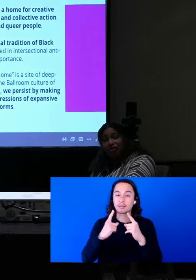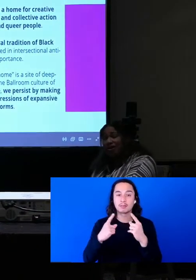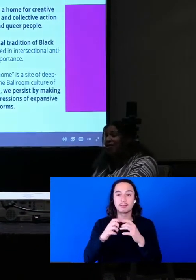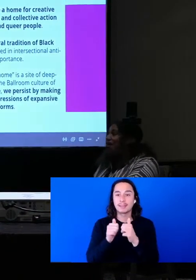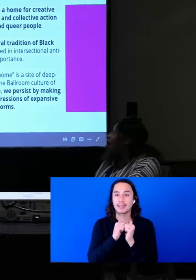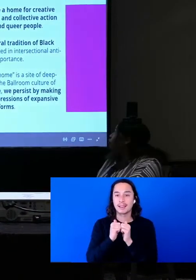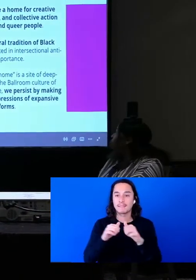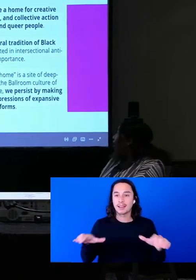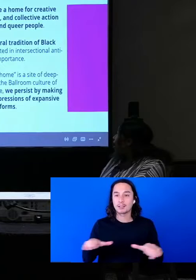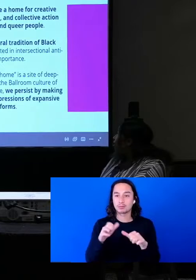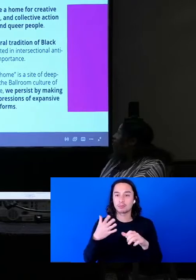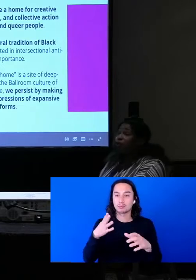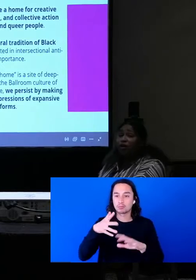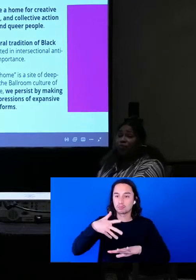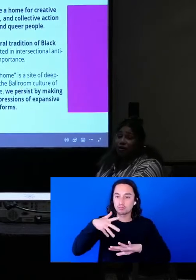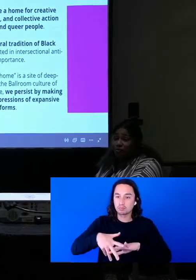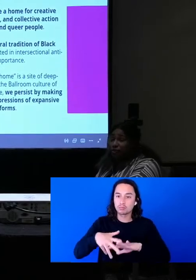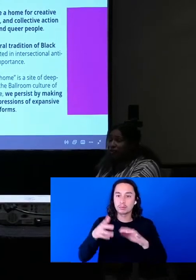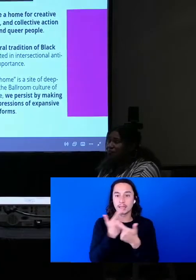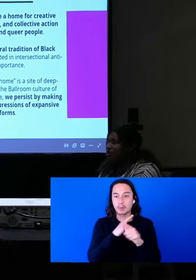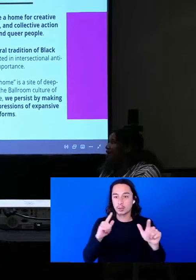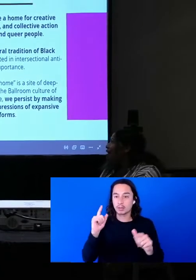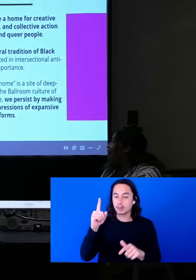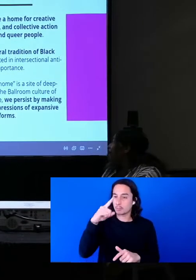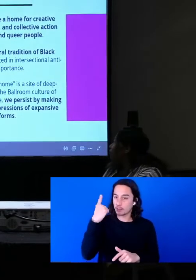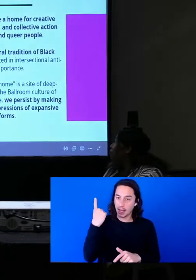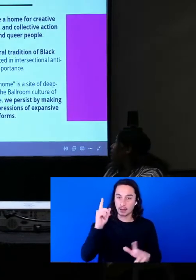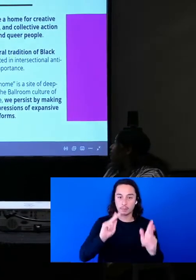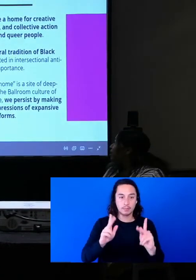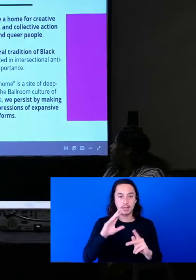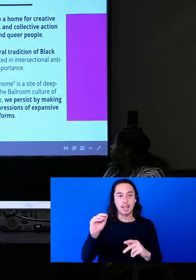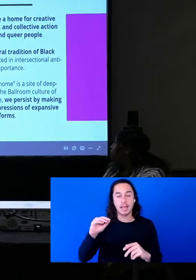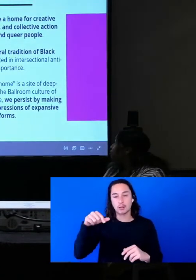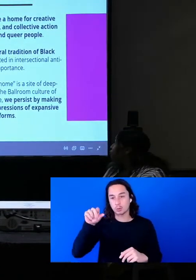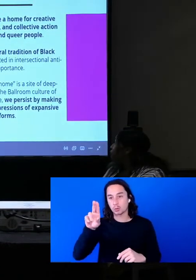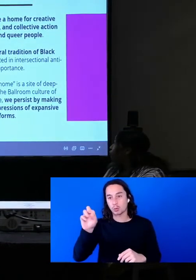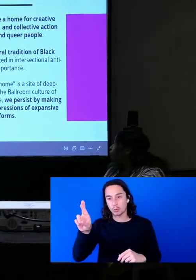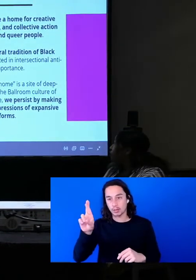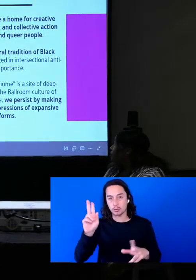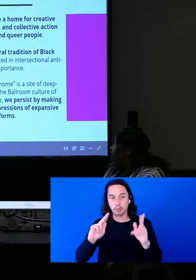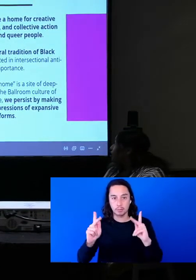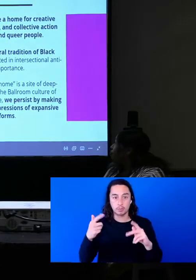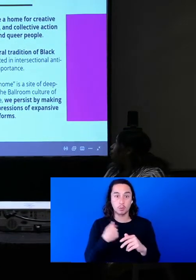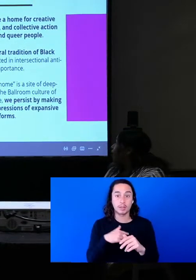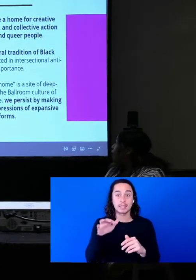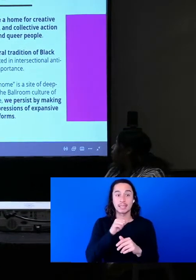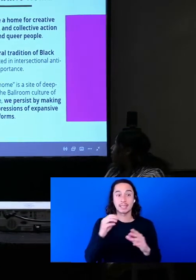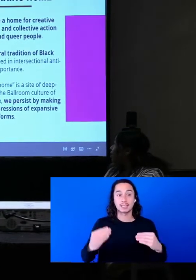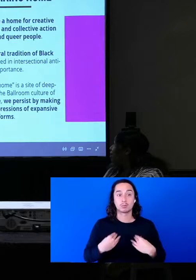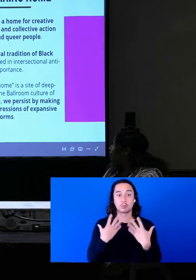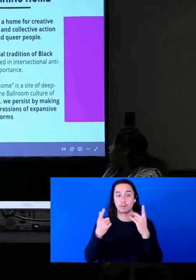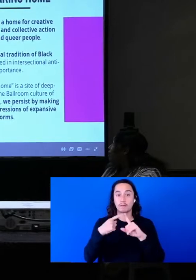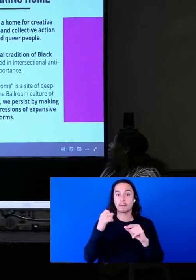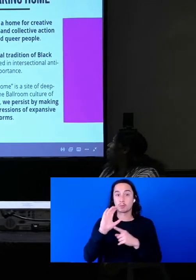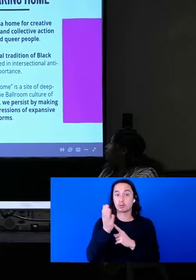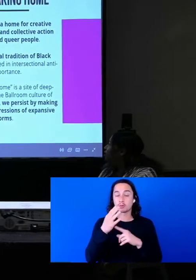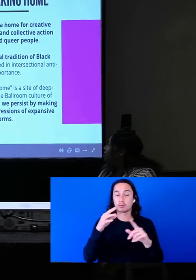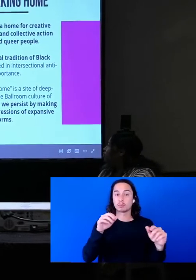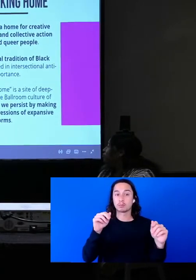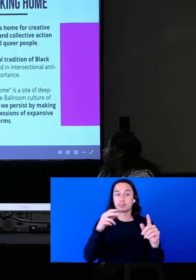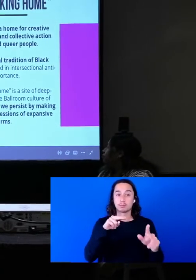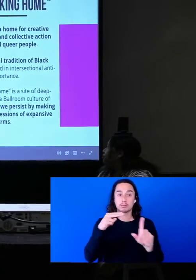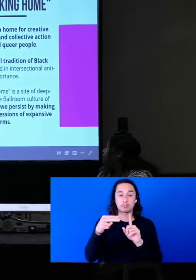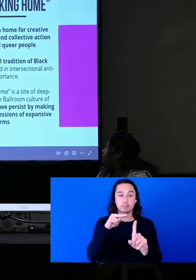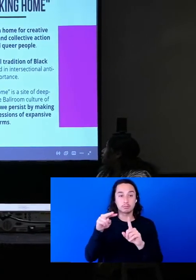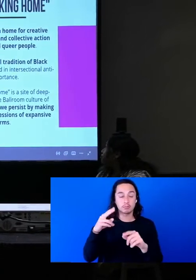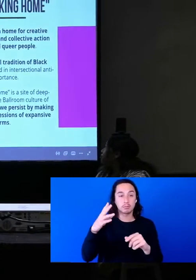in the liberation of Black and queer people. And we take inspiration from the cultural tradition of Black homemaking, and we